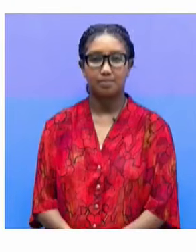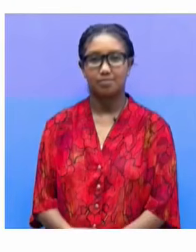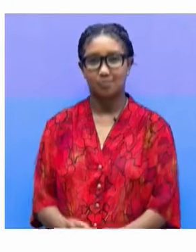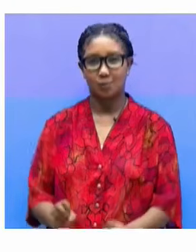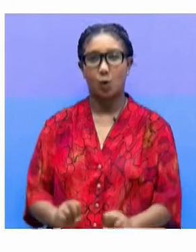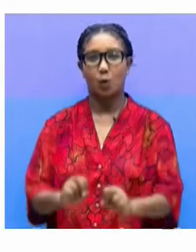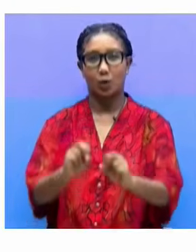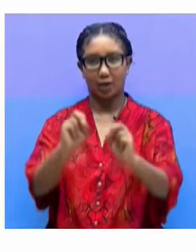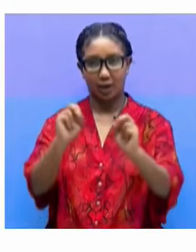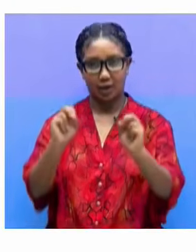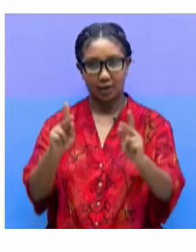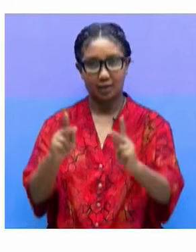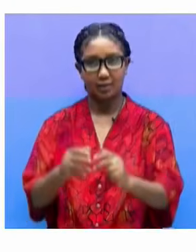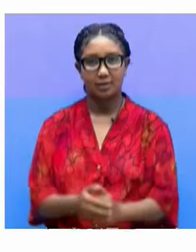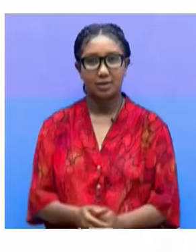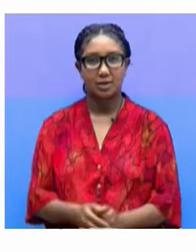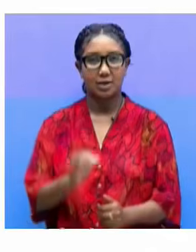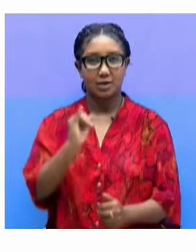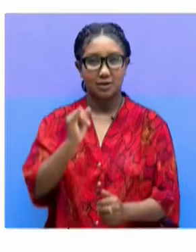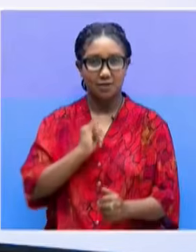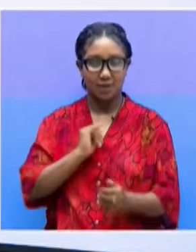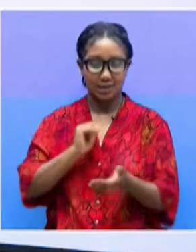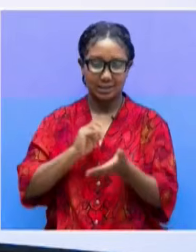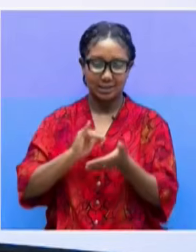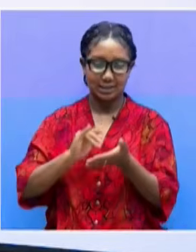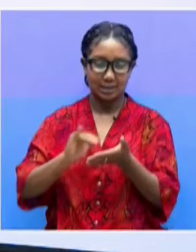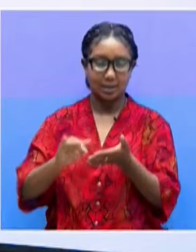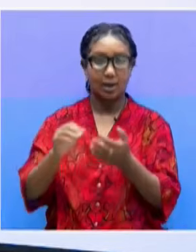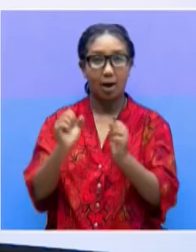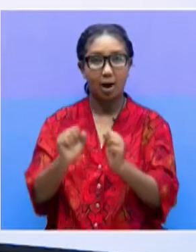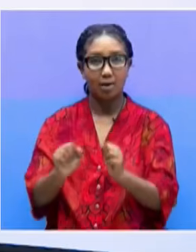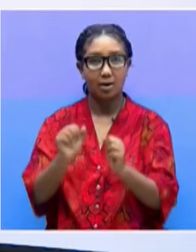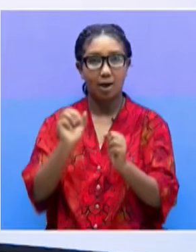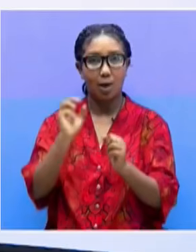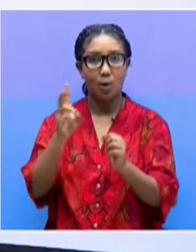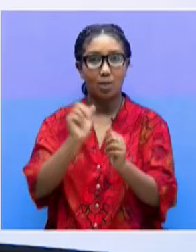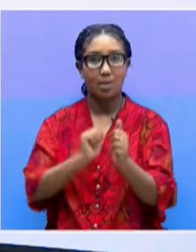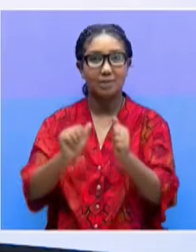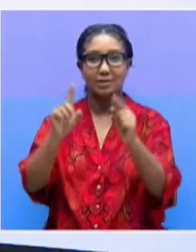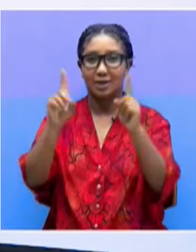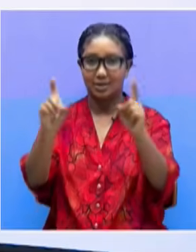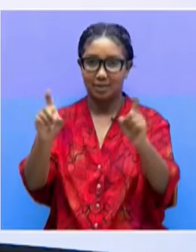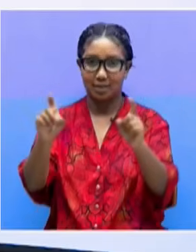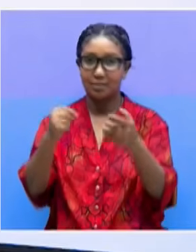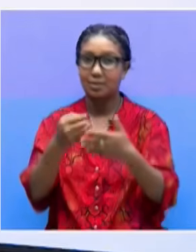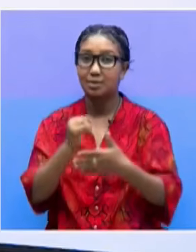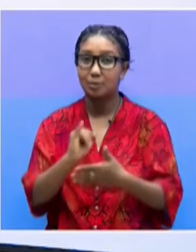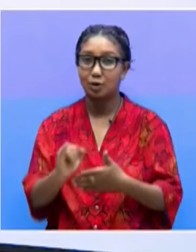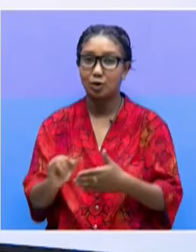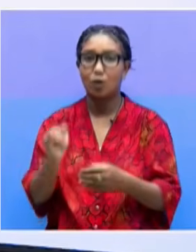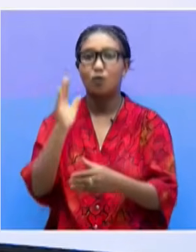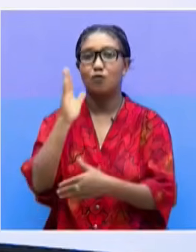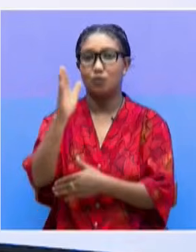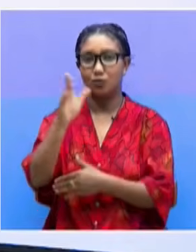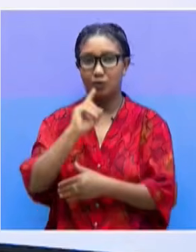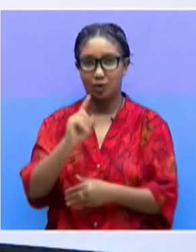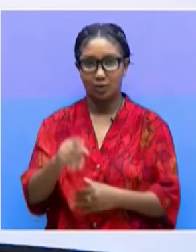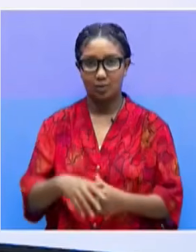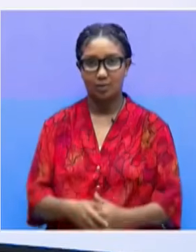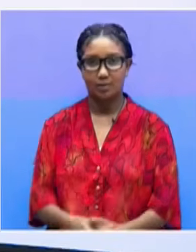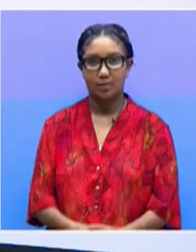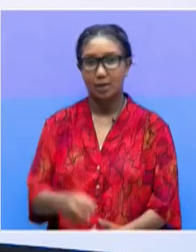Okay. If I study hard, I will pass the exam. This is future,